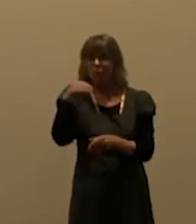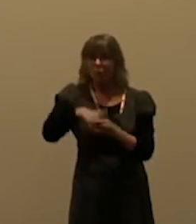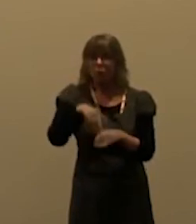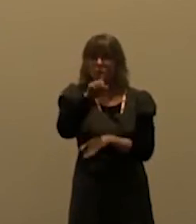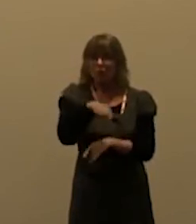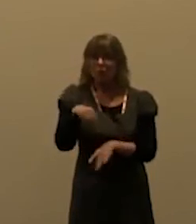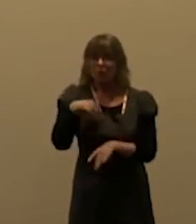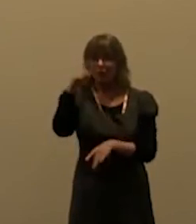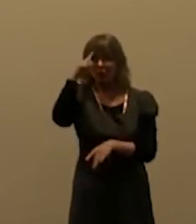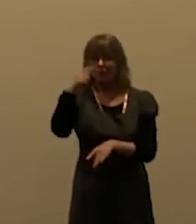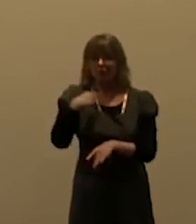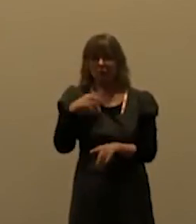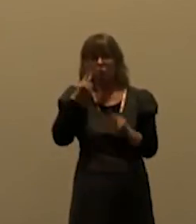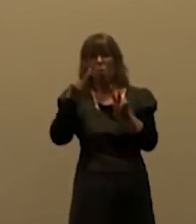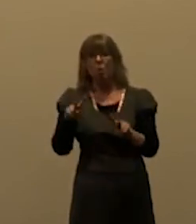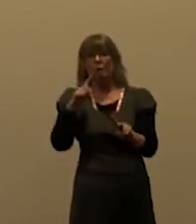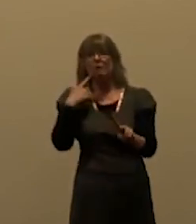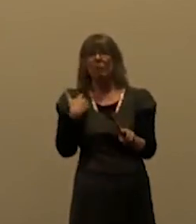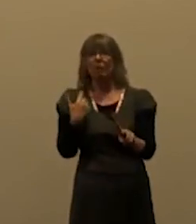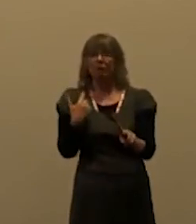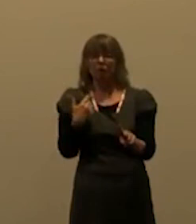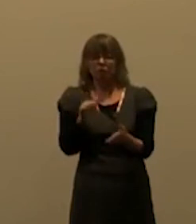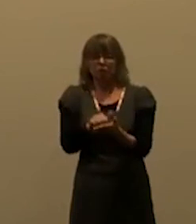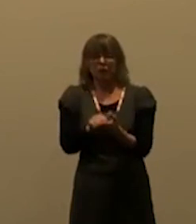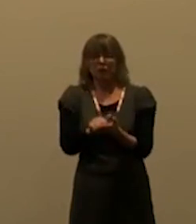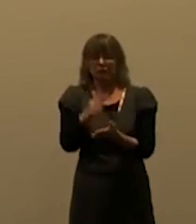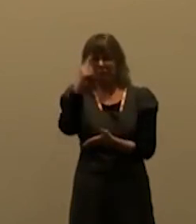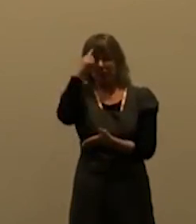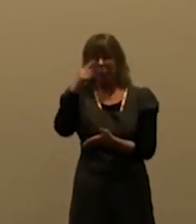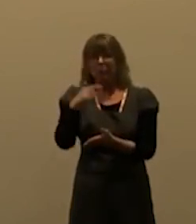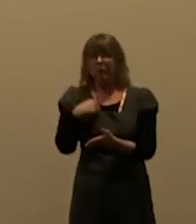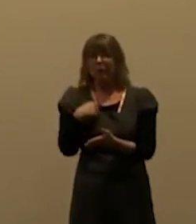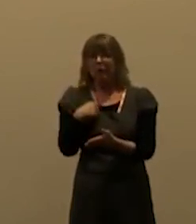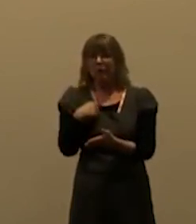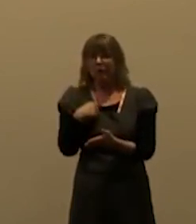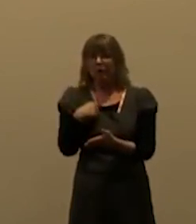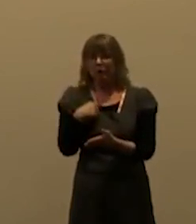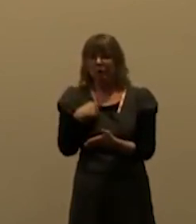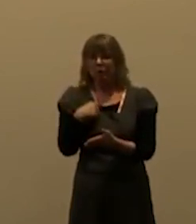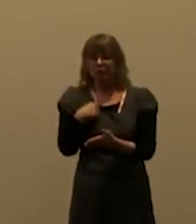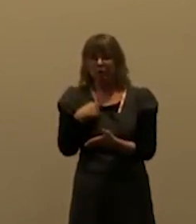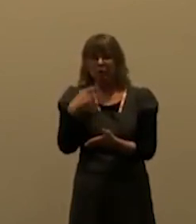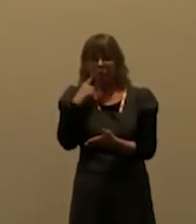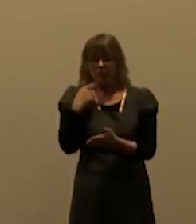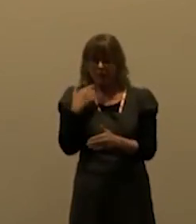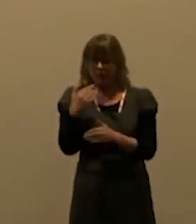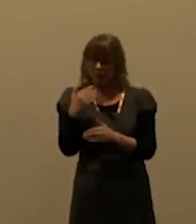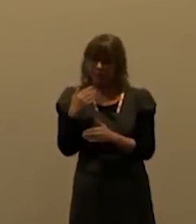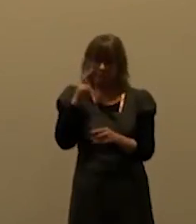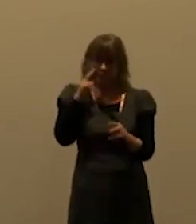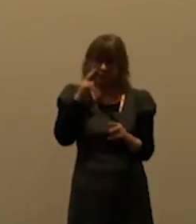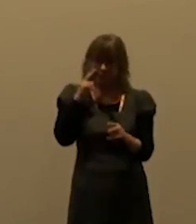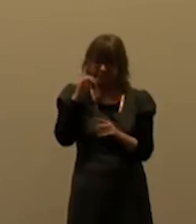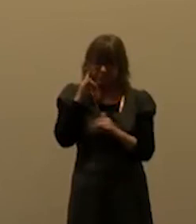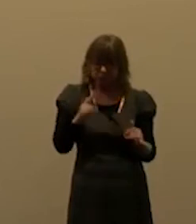that. They seem pretty active. I looked at the GitHub repo recently. But yeah, they do stay abreast of those kind of module depreciations, and they incorporate it. So